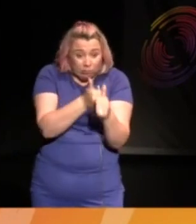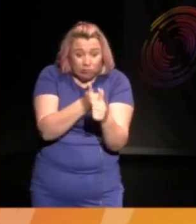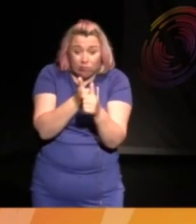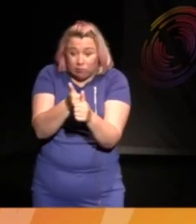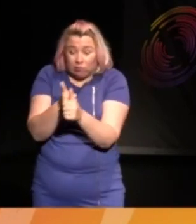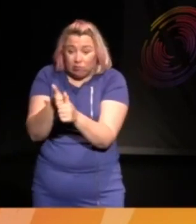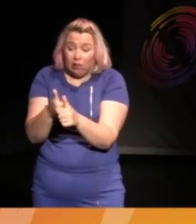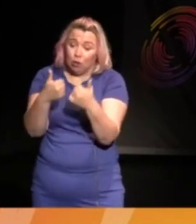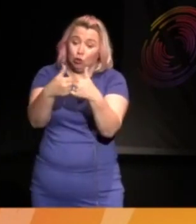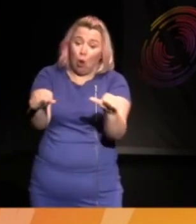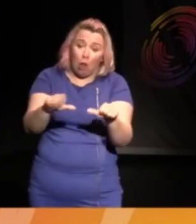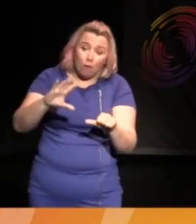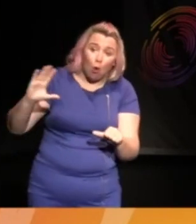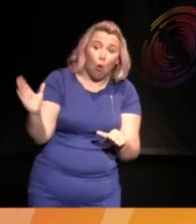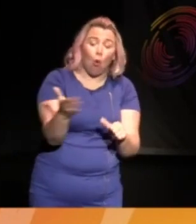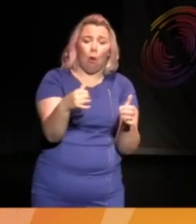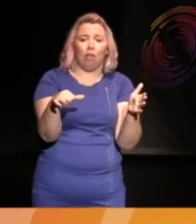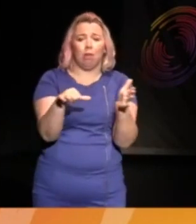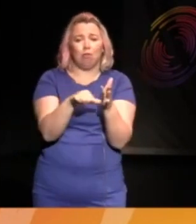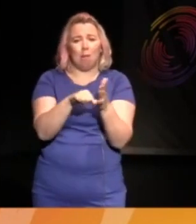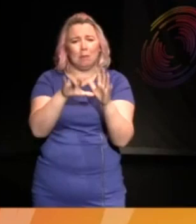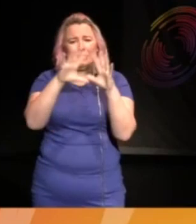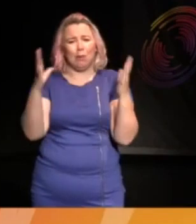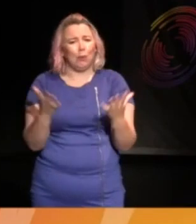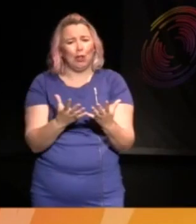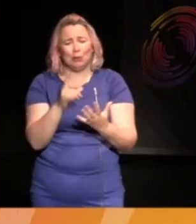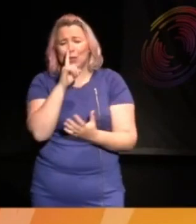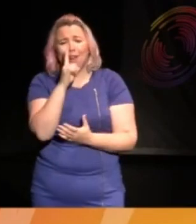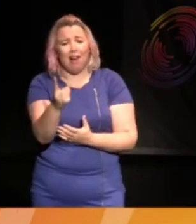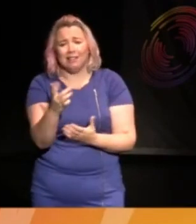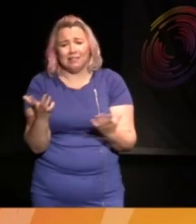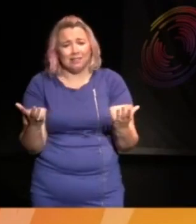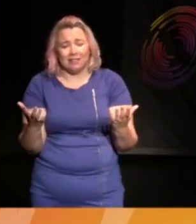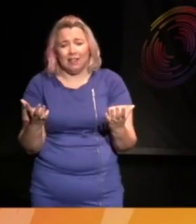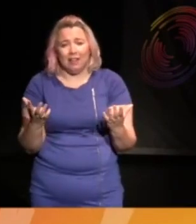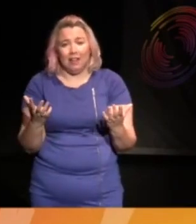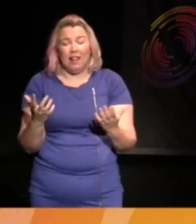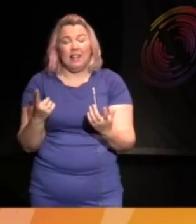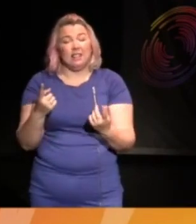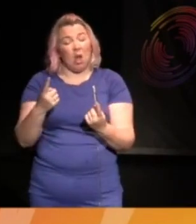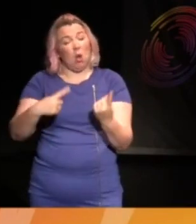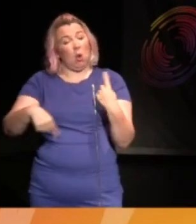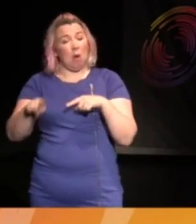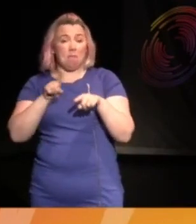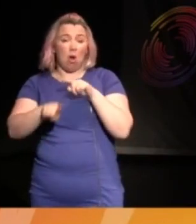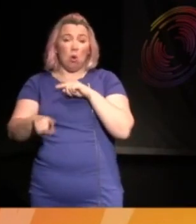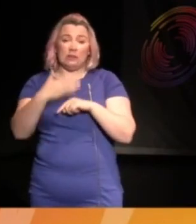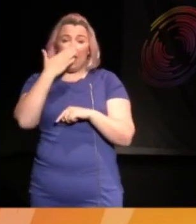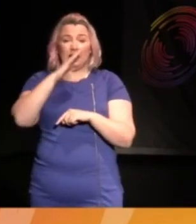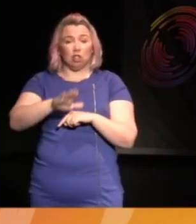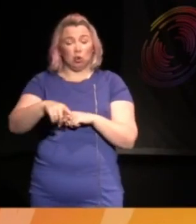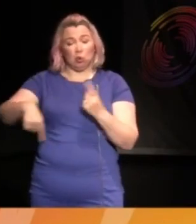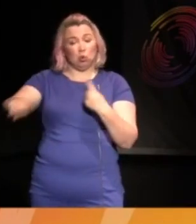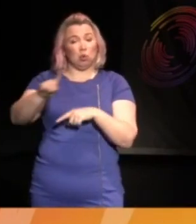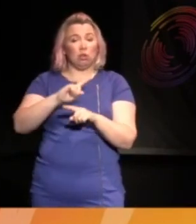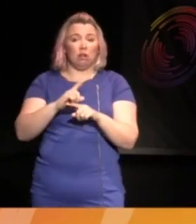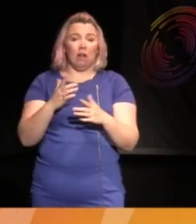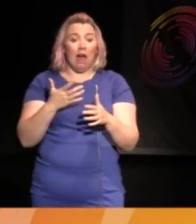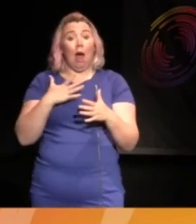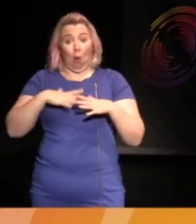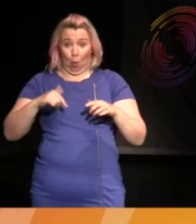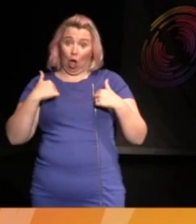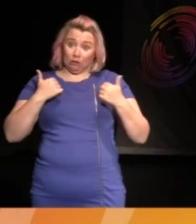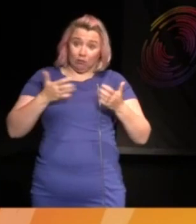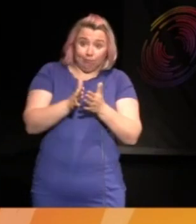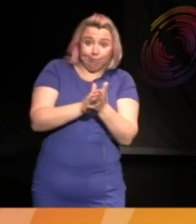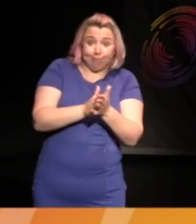in the world. So I think there's partly a general attitude of wanting to support people,